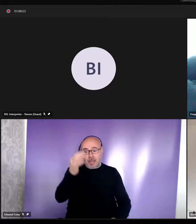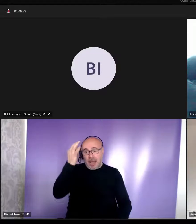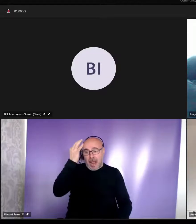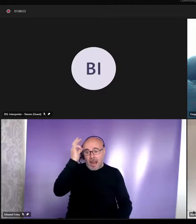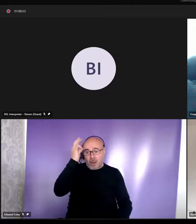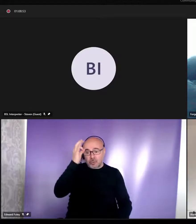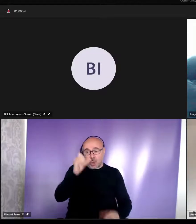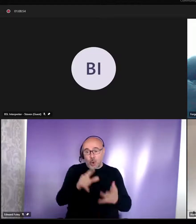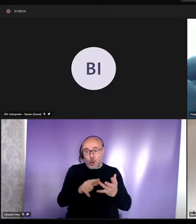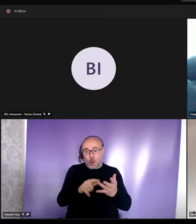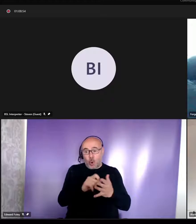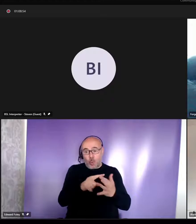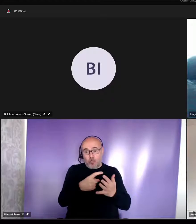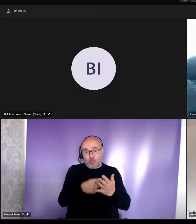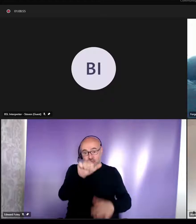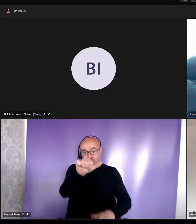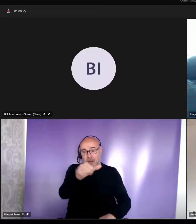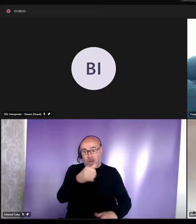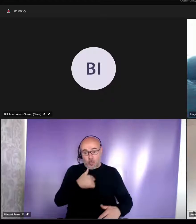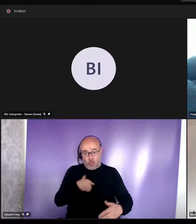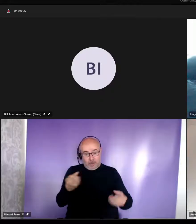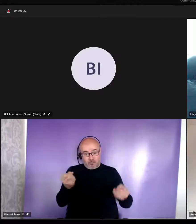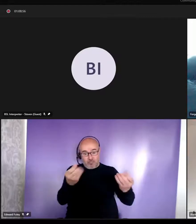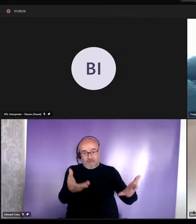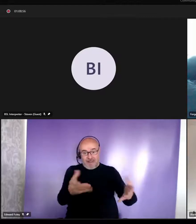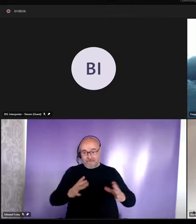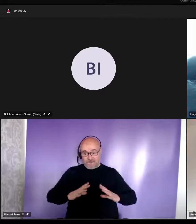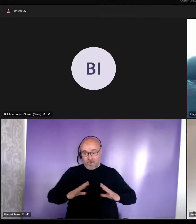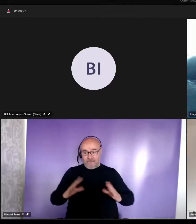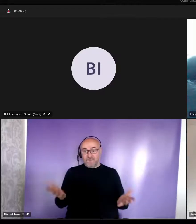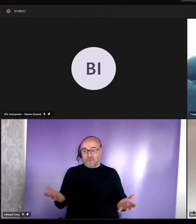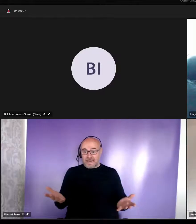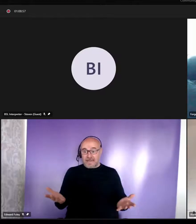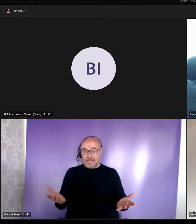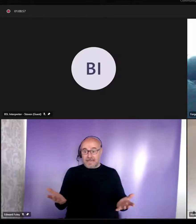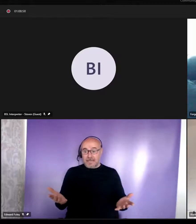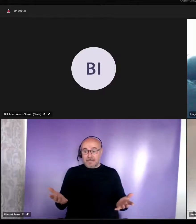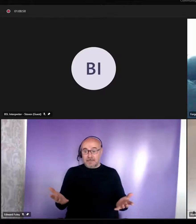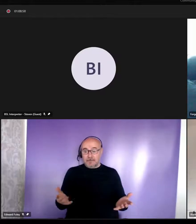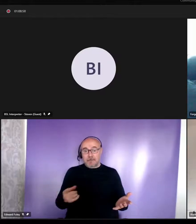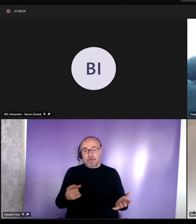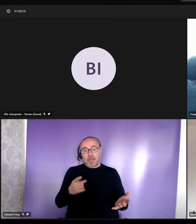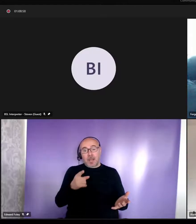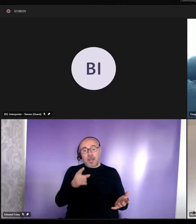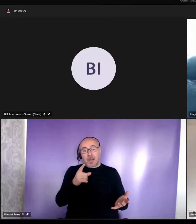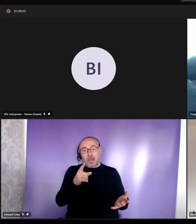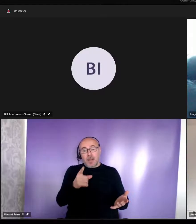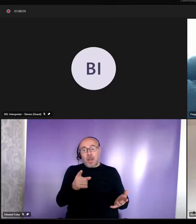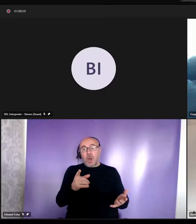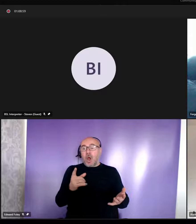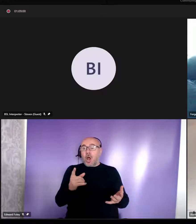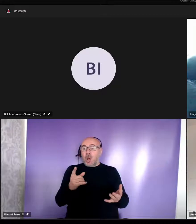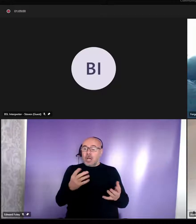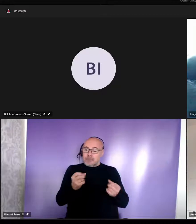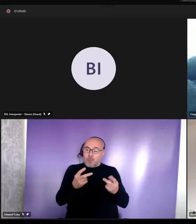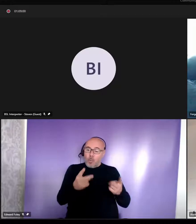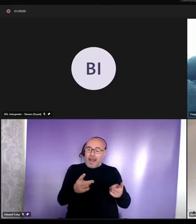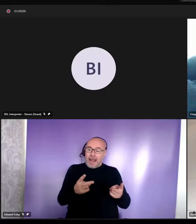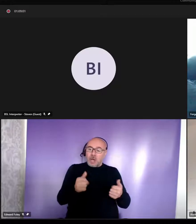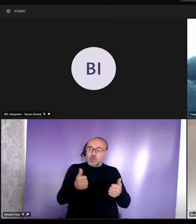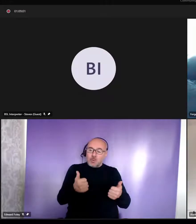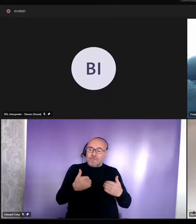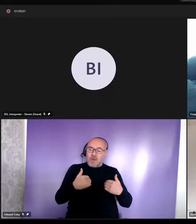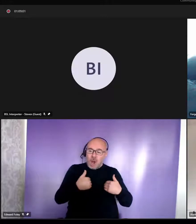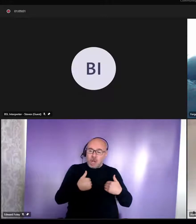electricity and free fuel. My own personal view, Chair, I think that's the right thing to do in the public sectors. They are acting as a catalyst. But I think more and